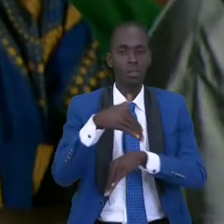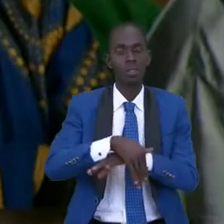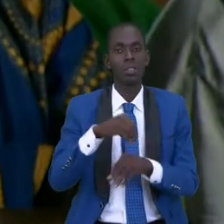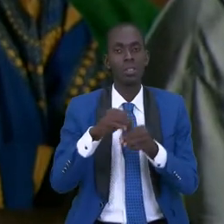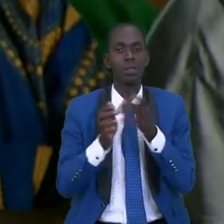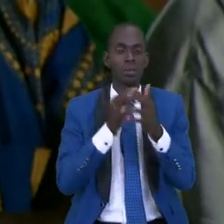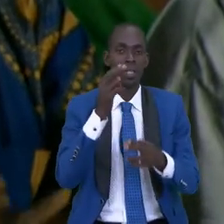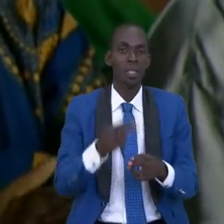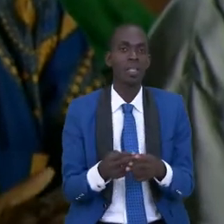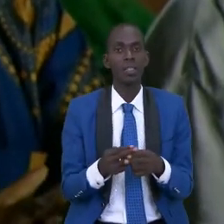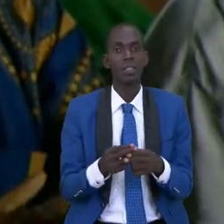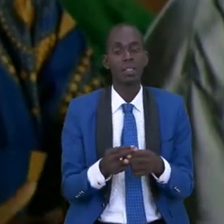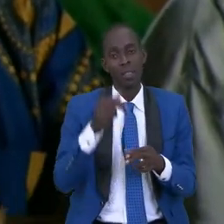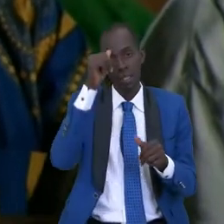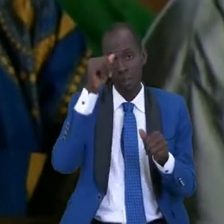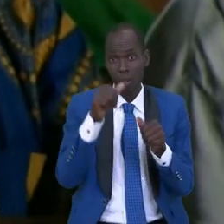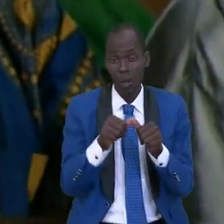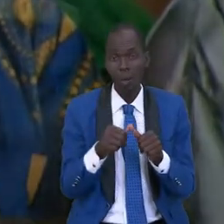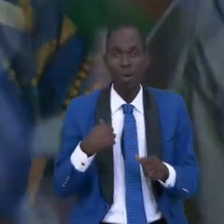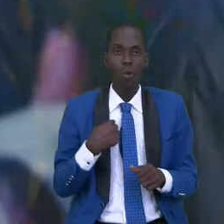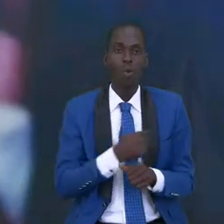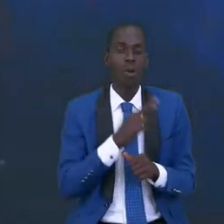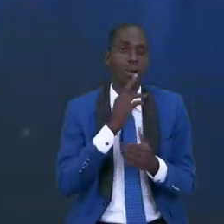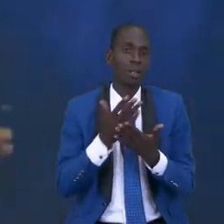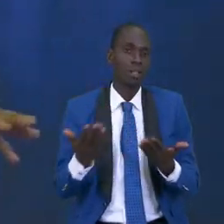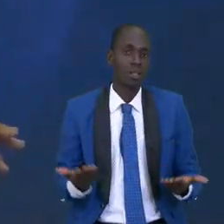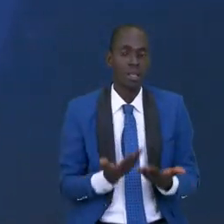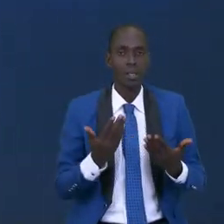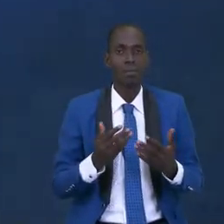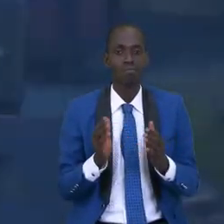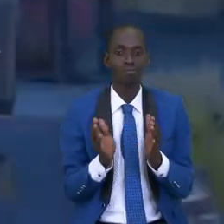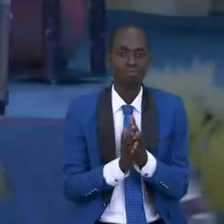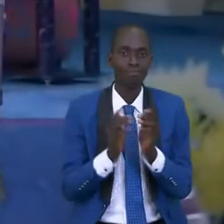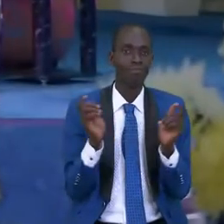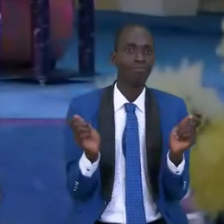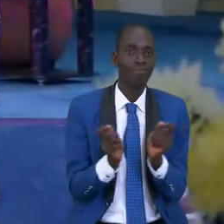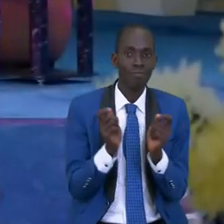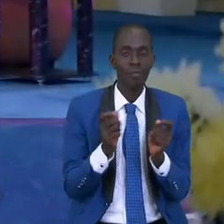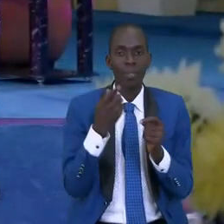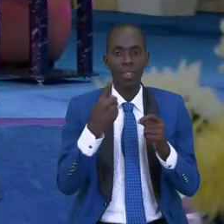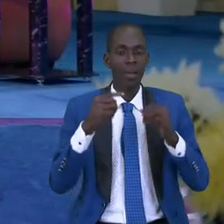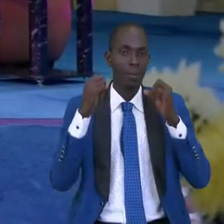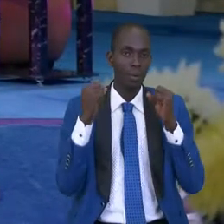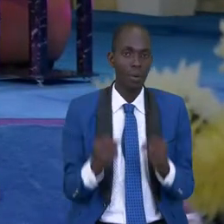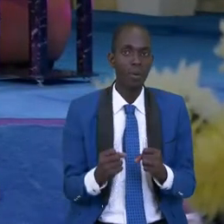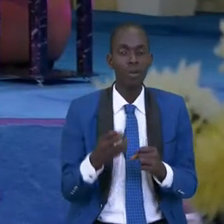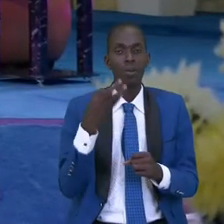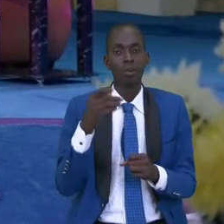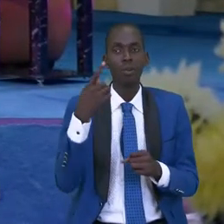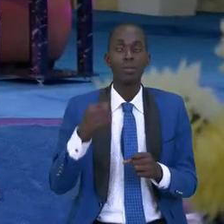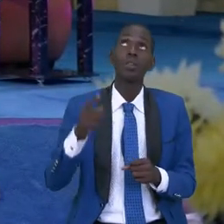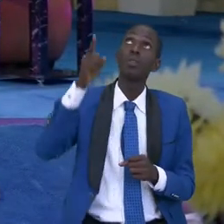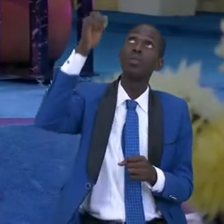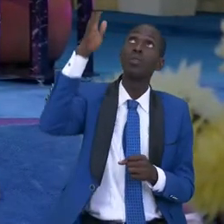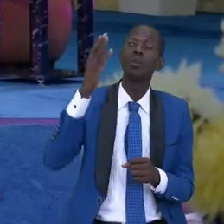Jesus' name. Remember, we're here celebrating the power of the God